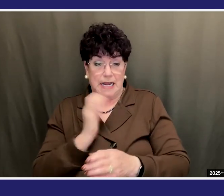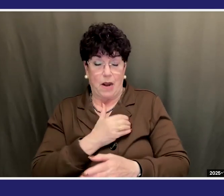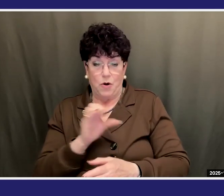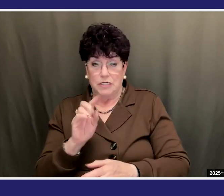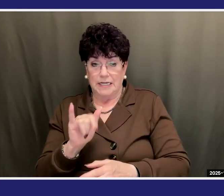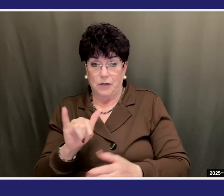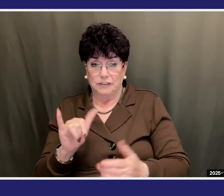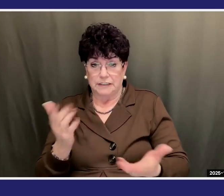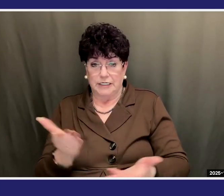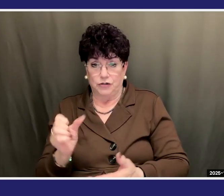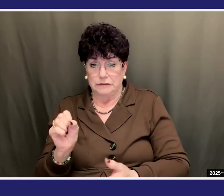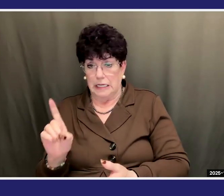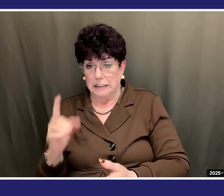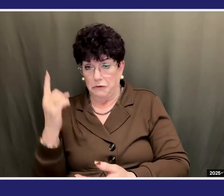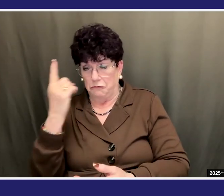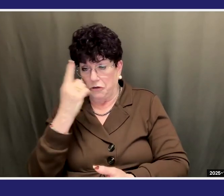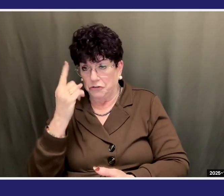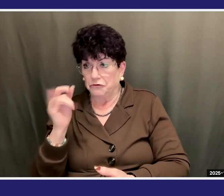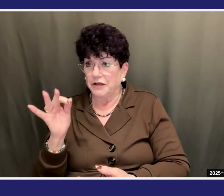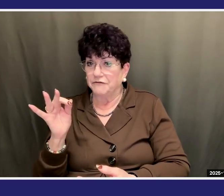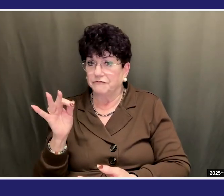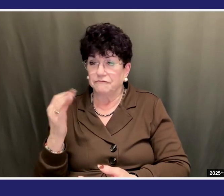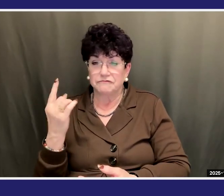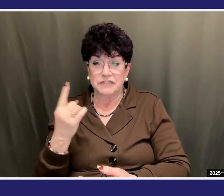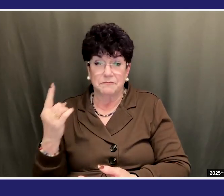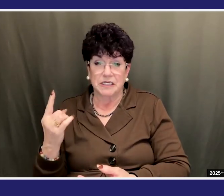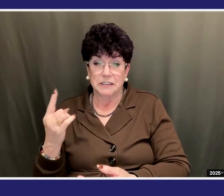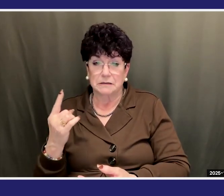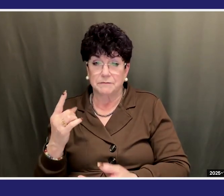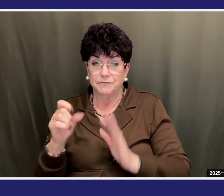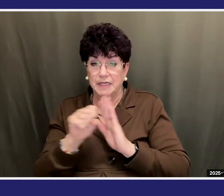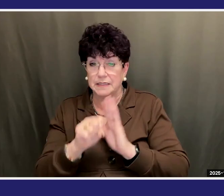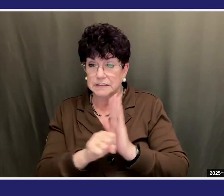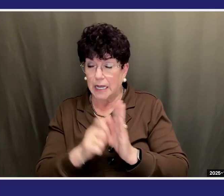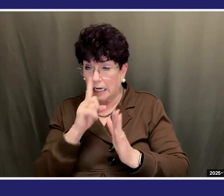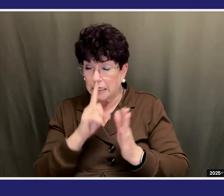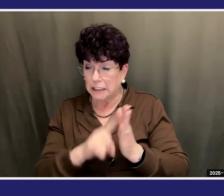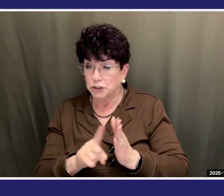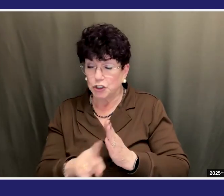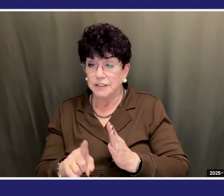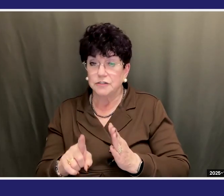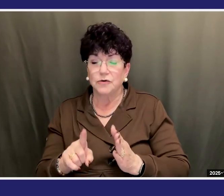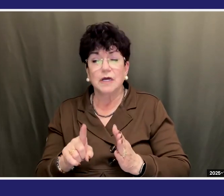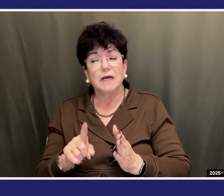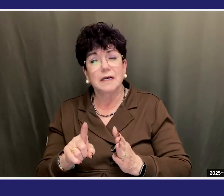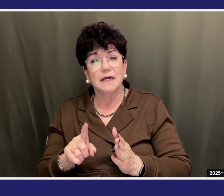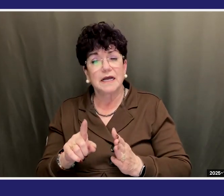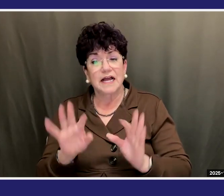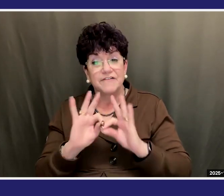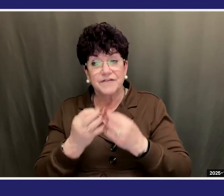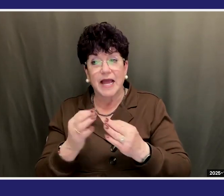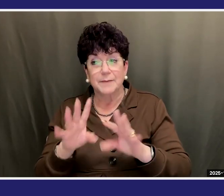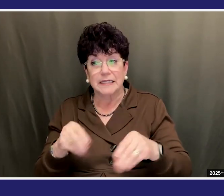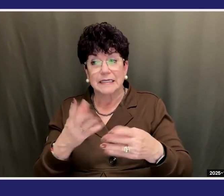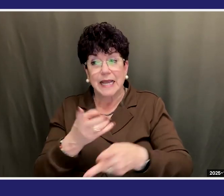Diego, so I'm wondering if this is something that the state is looking into, is the fact that family